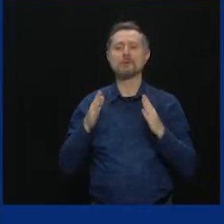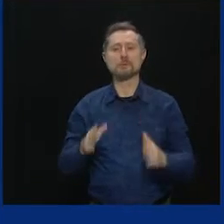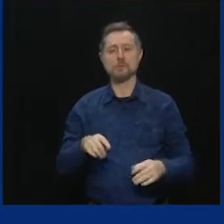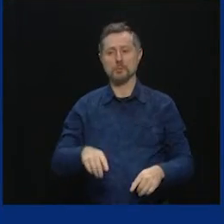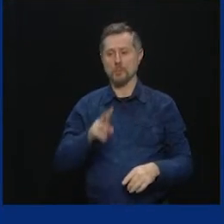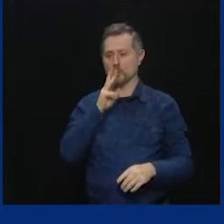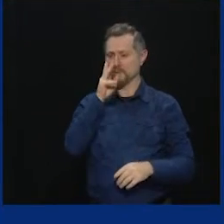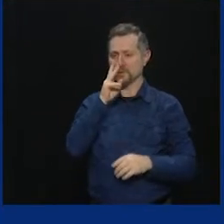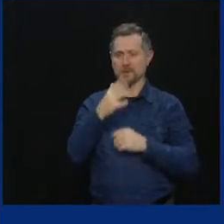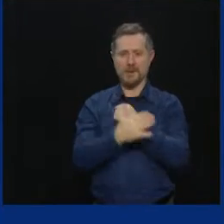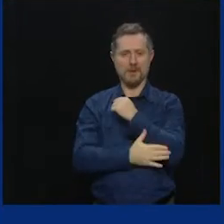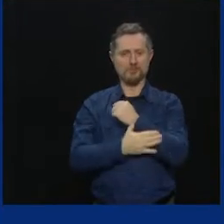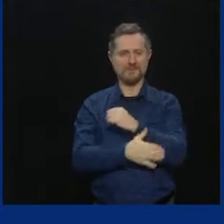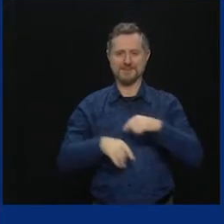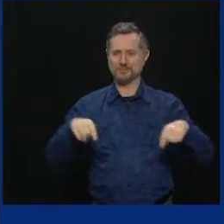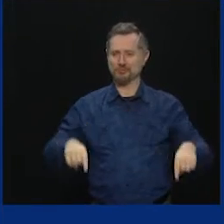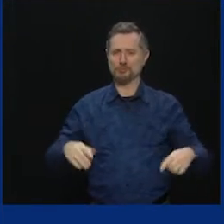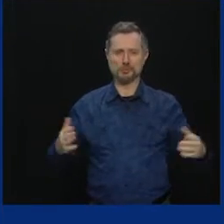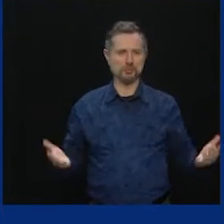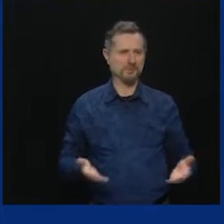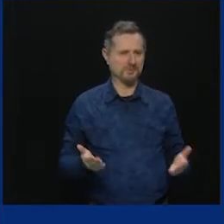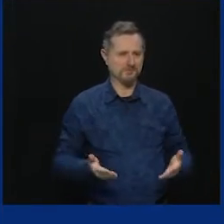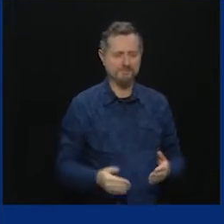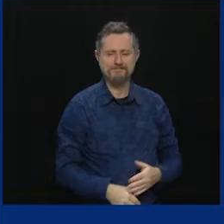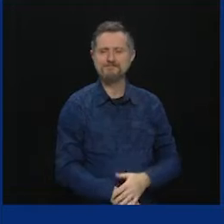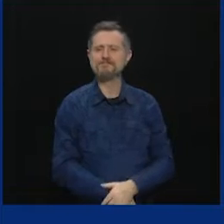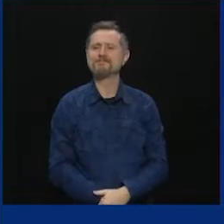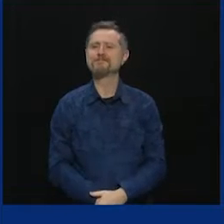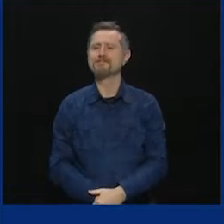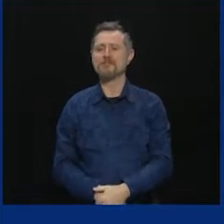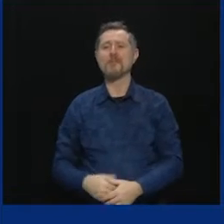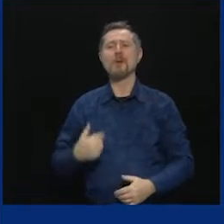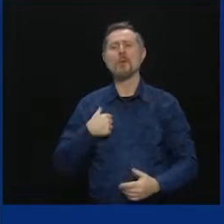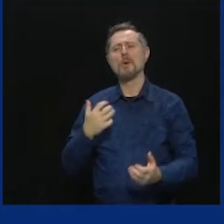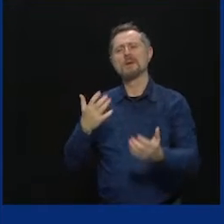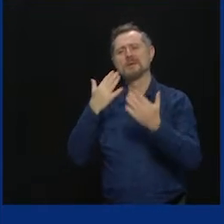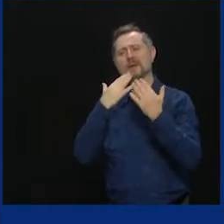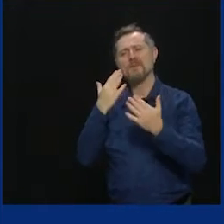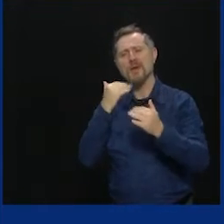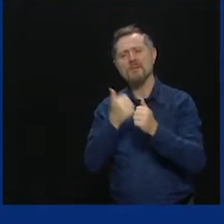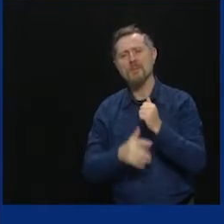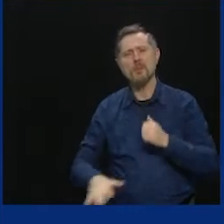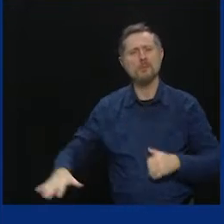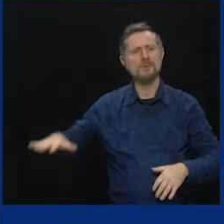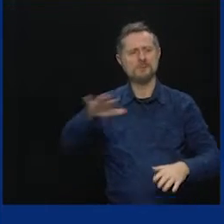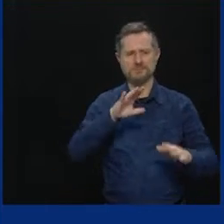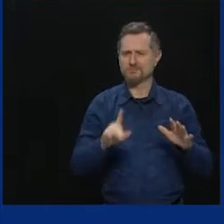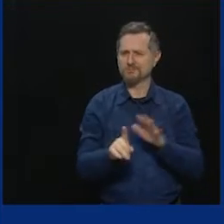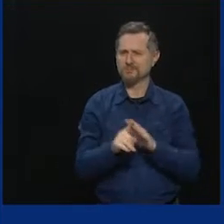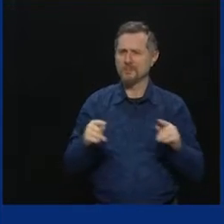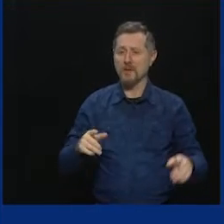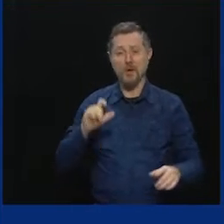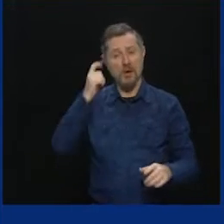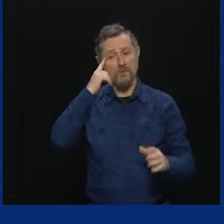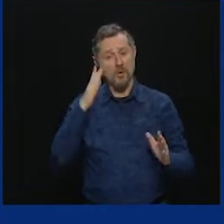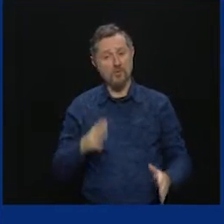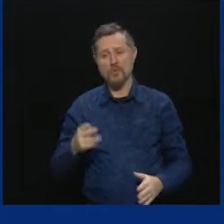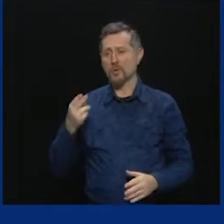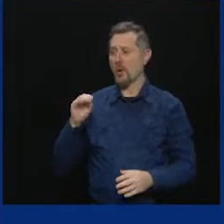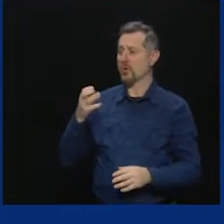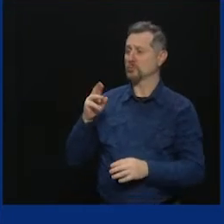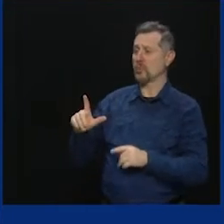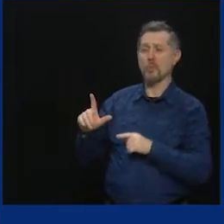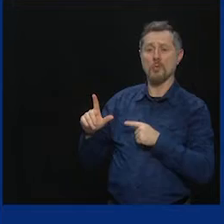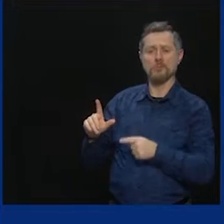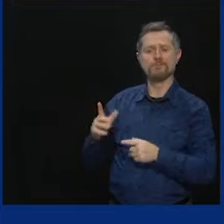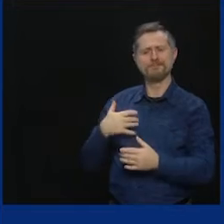to take a moment to acknowledge and thank everyone for coming. Governor Hochul, thank you very much